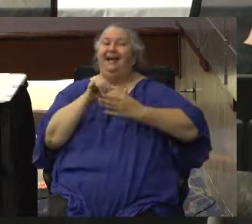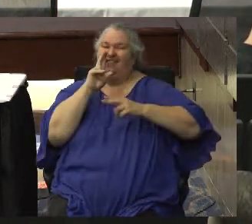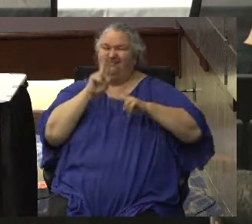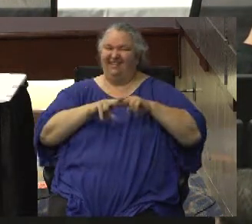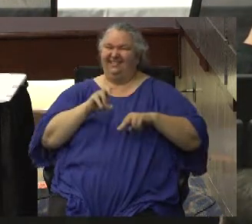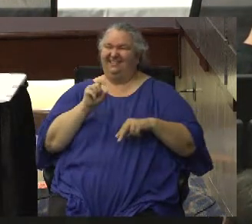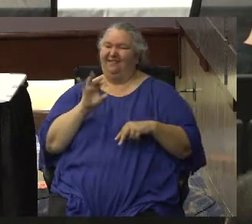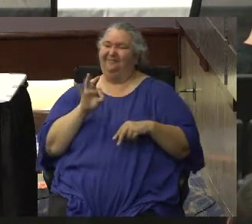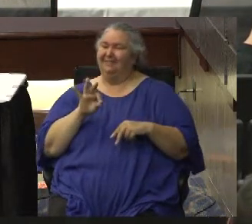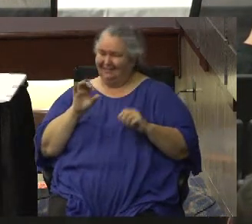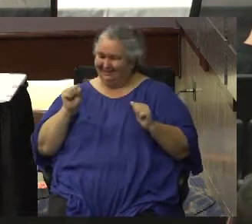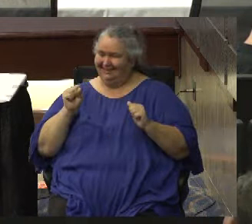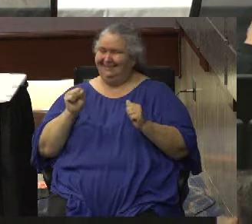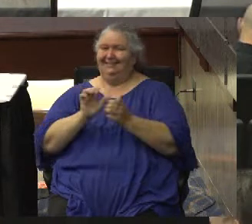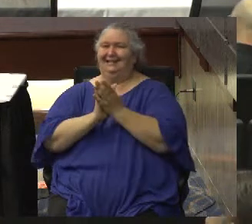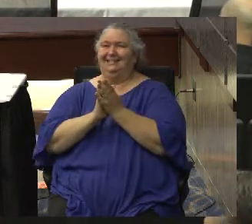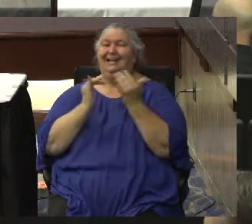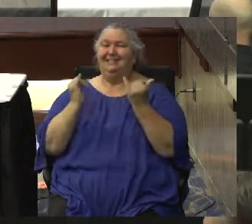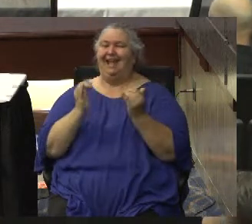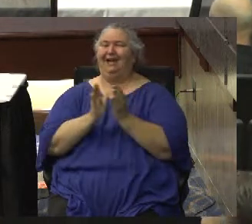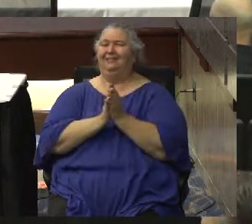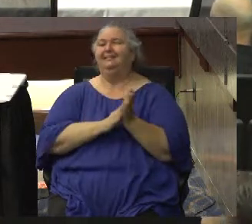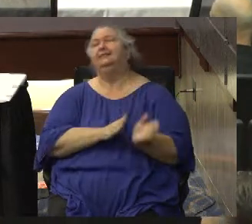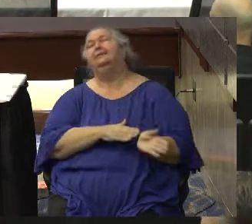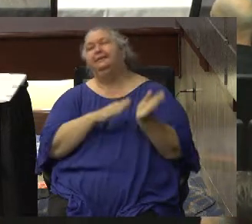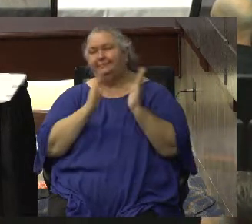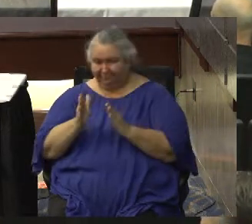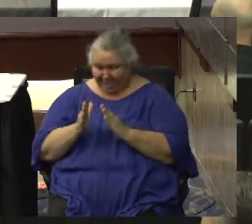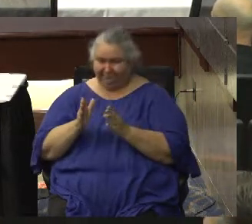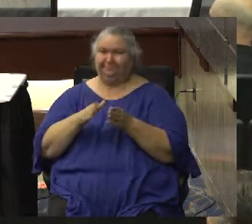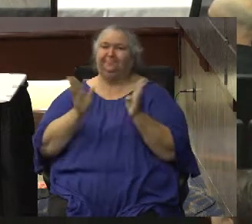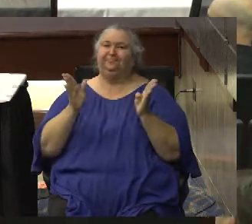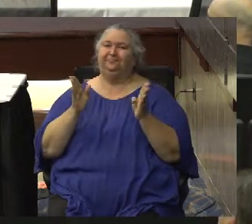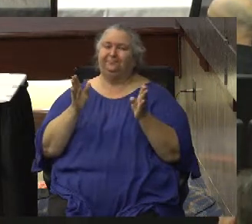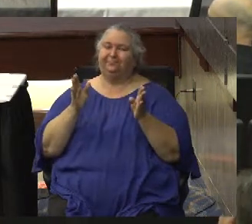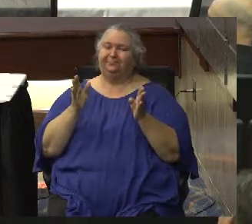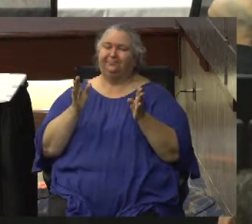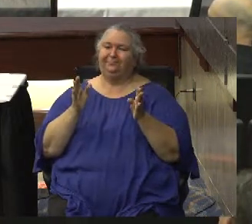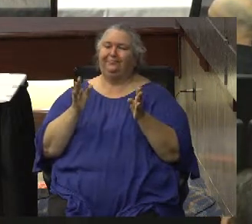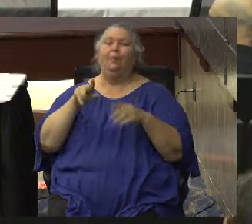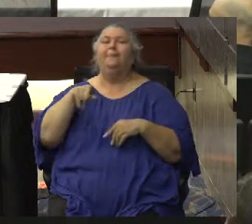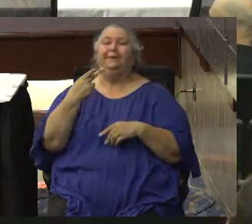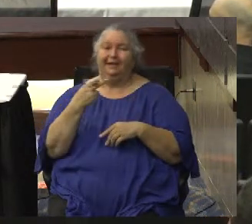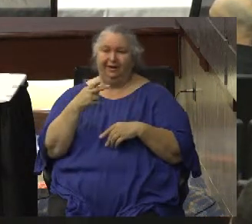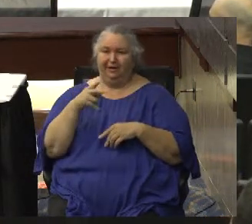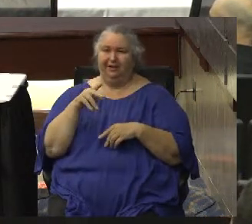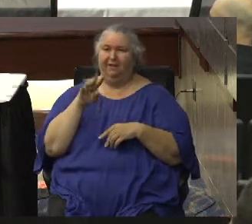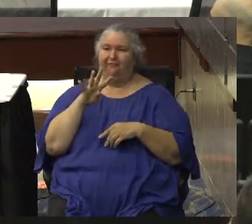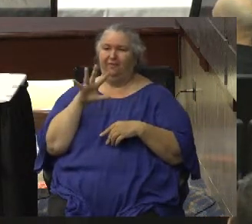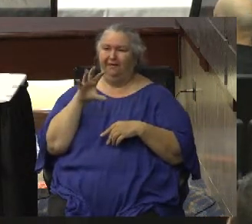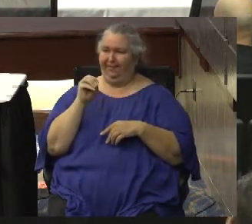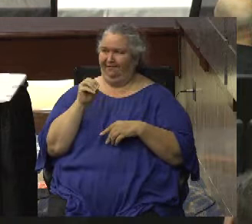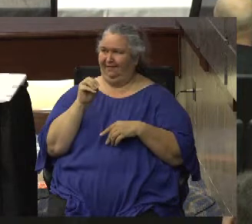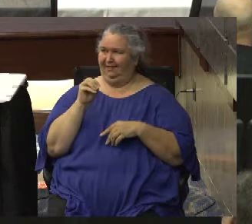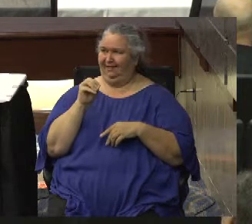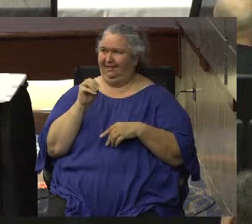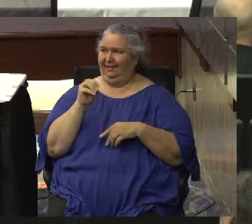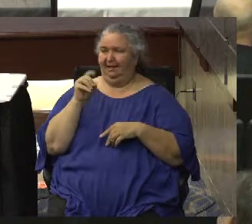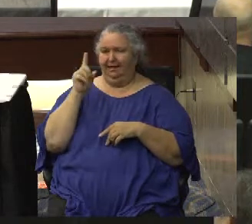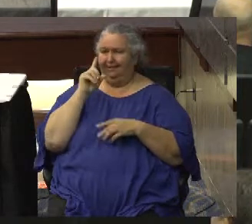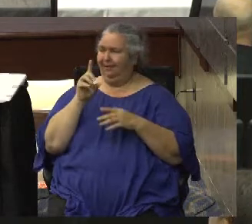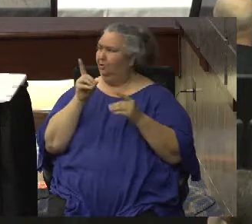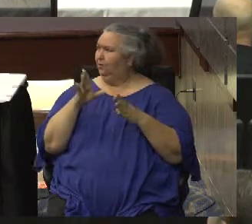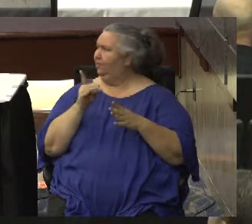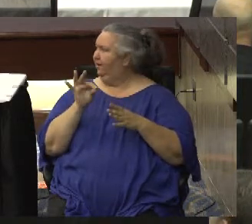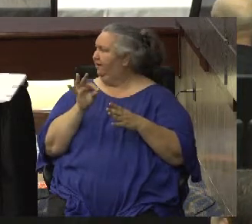Congratulations. All right, we will now move on to public hearing 2021-450, and I believe our Director of Development